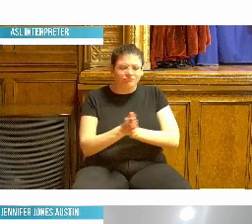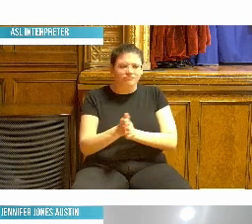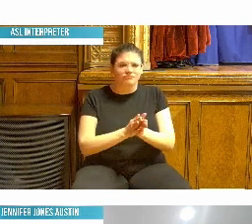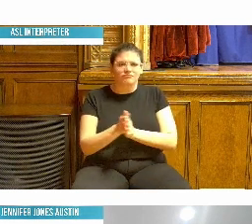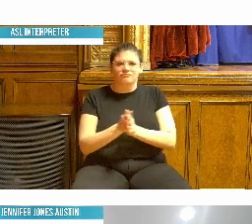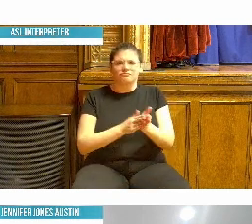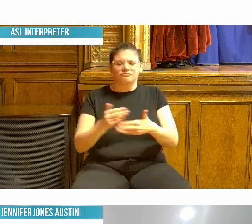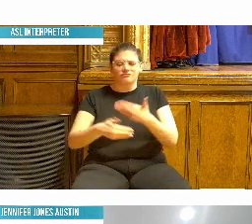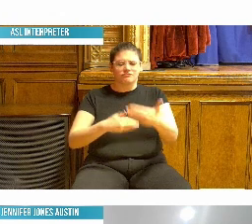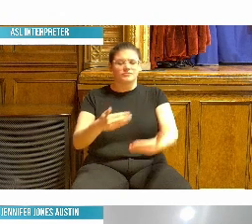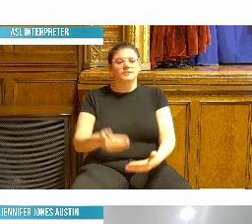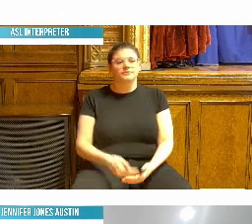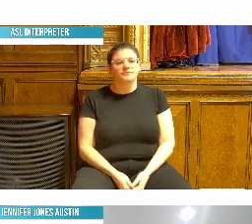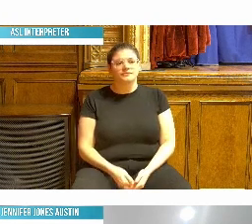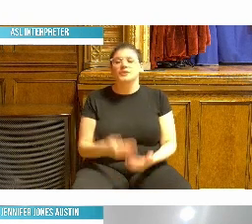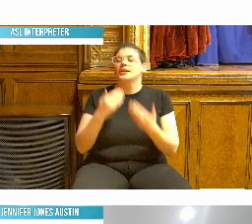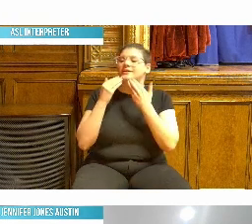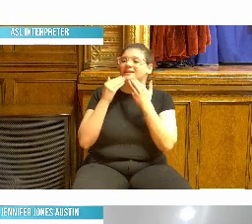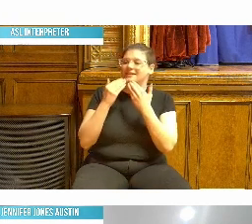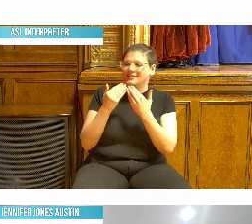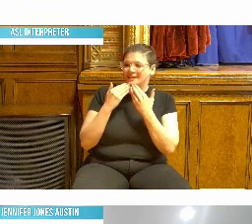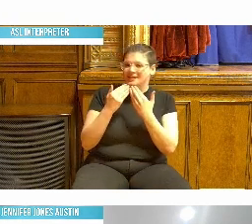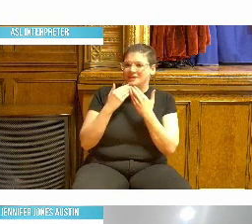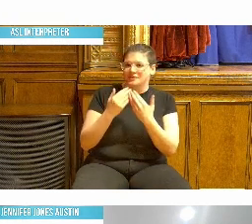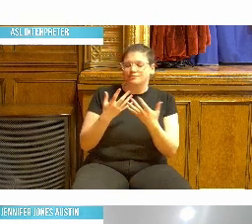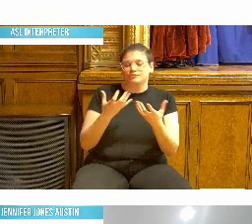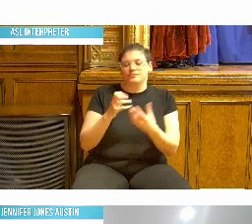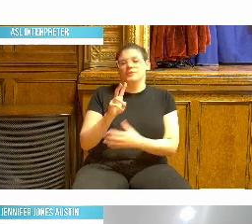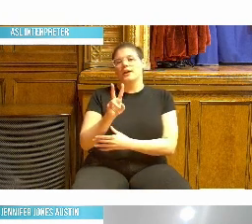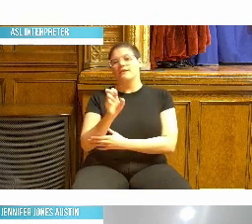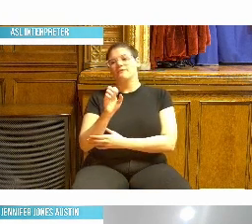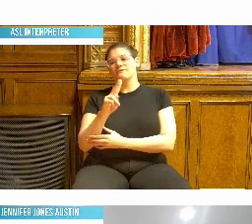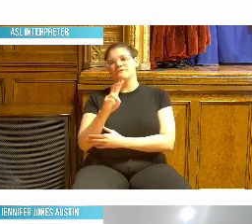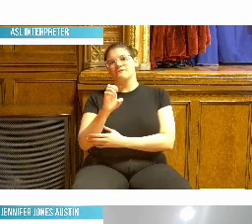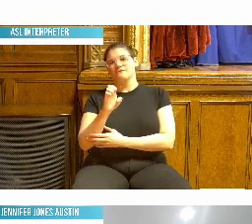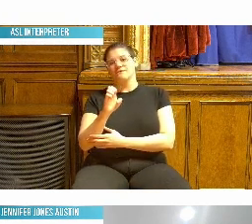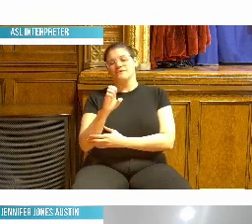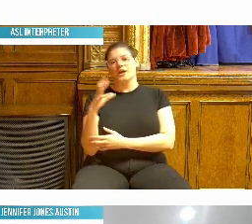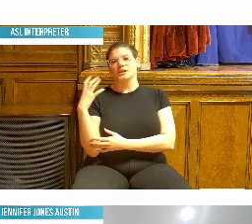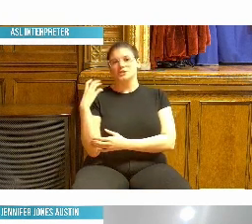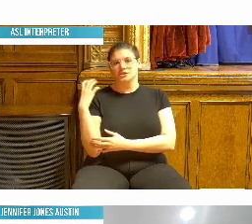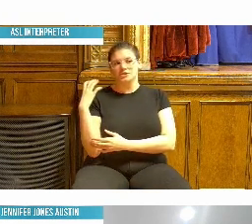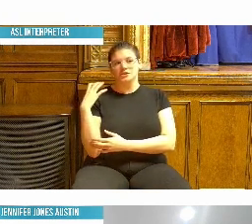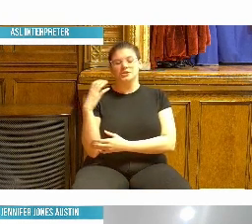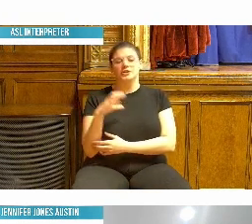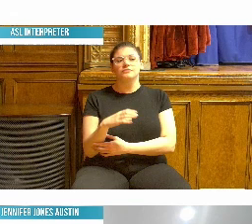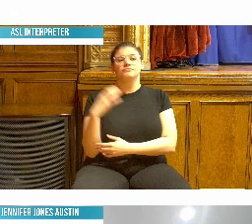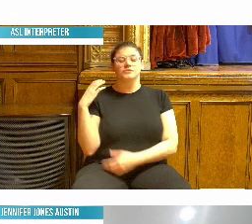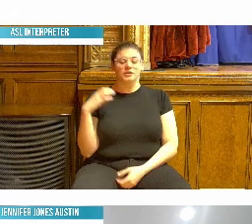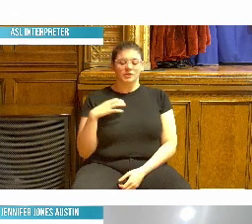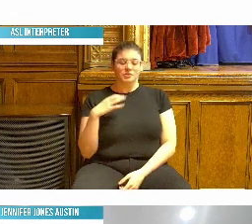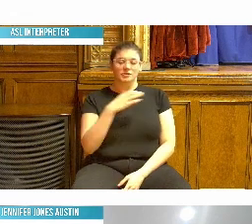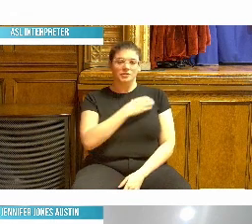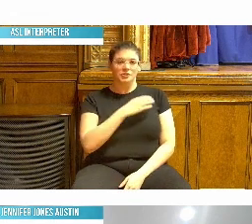Thank you, Commissioner Daniels. I'll make room for our Vice Chair, Commissioner Dr.